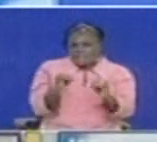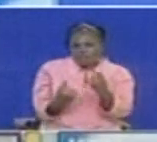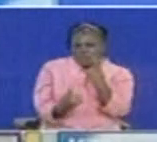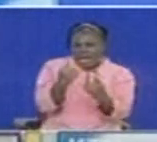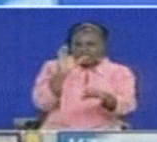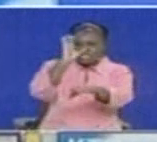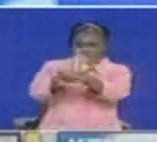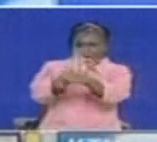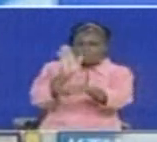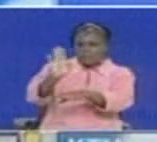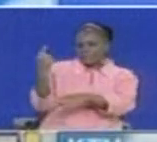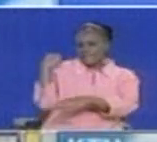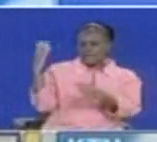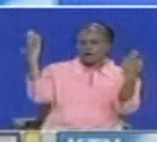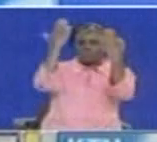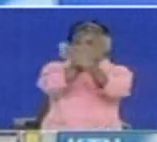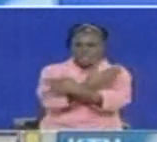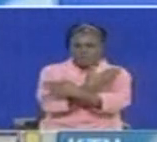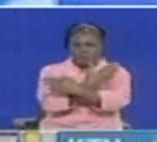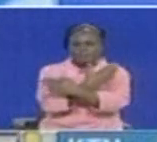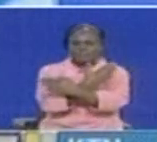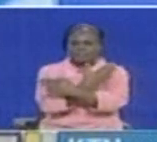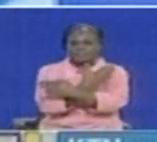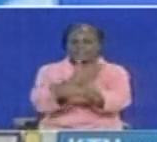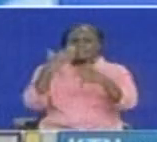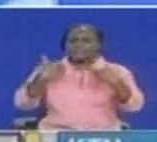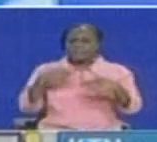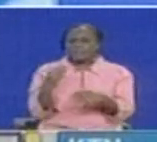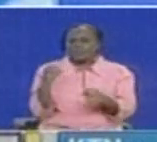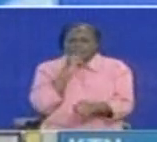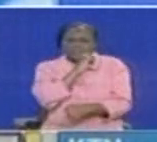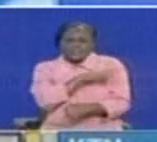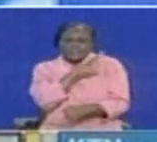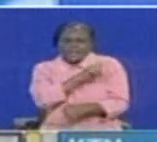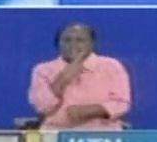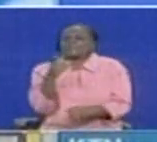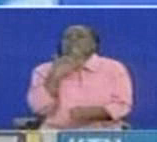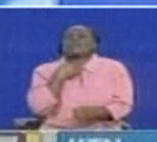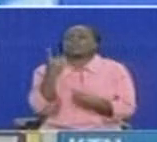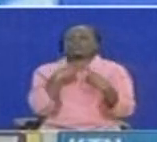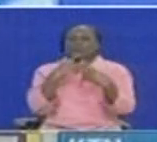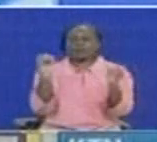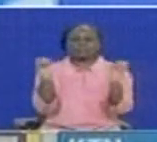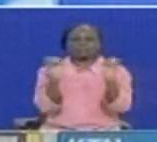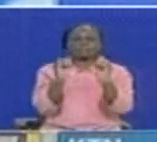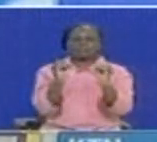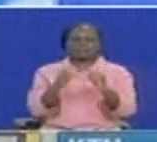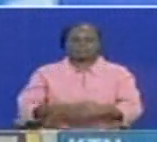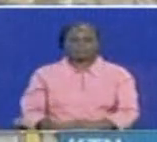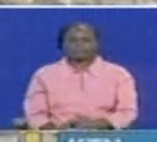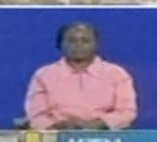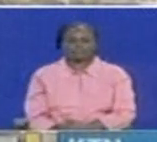night. Ian Wafula reports on the confusion and why residents are too scared to speak about the killings.